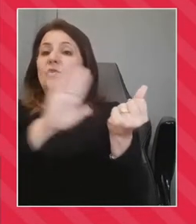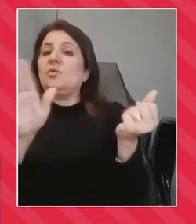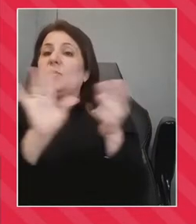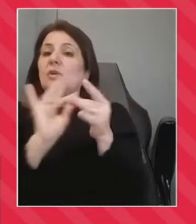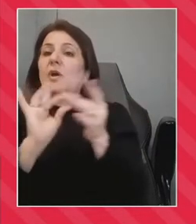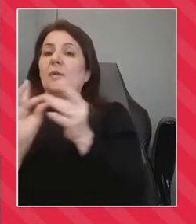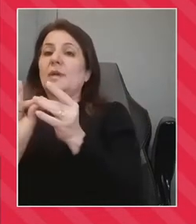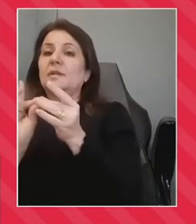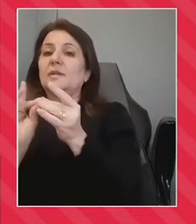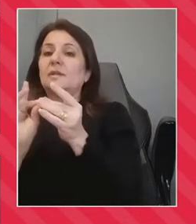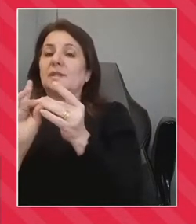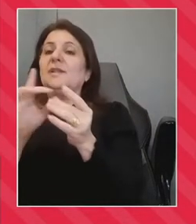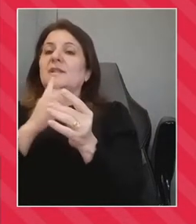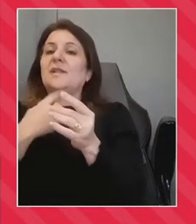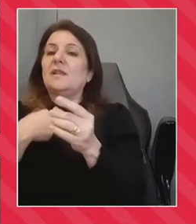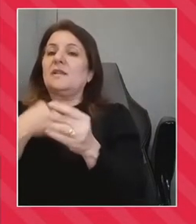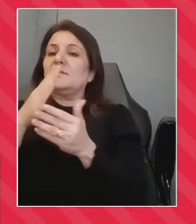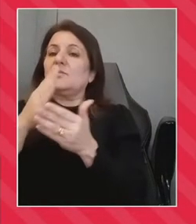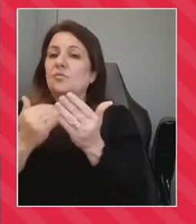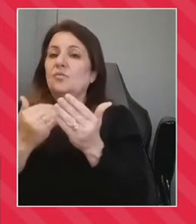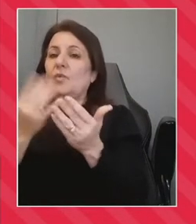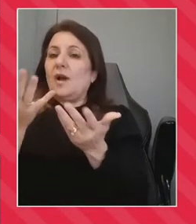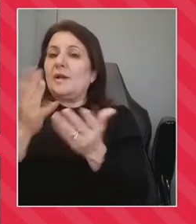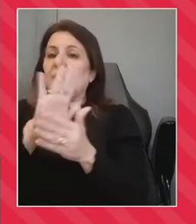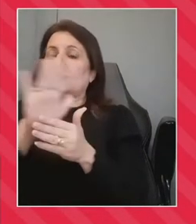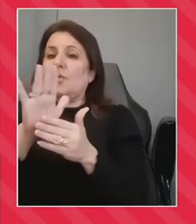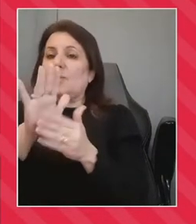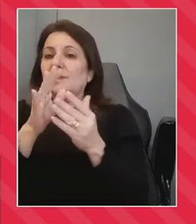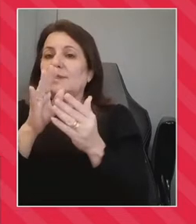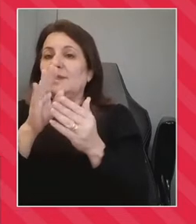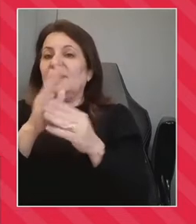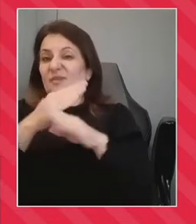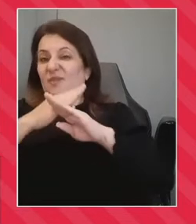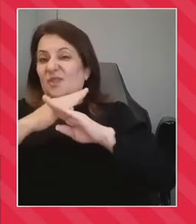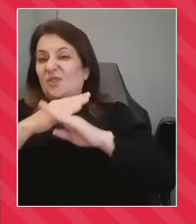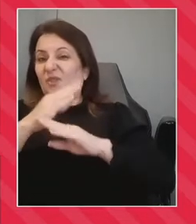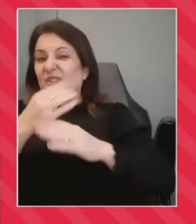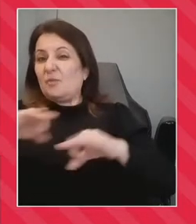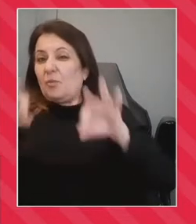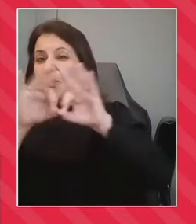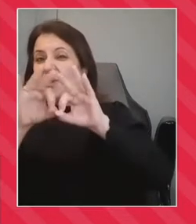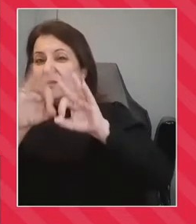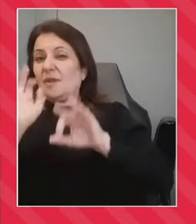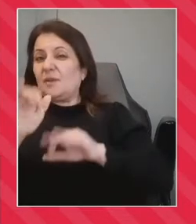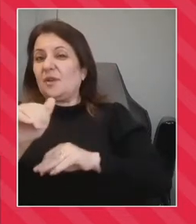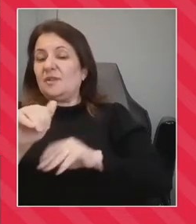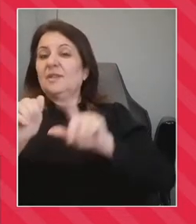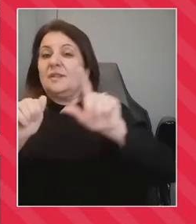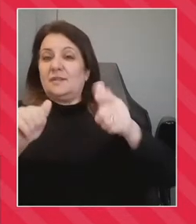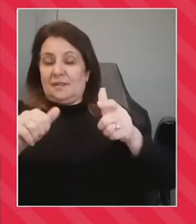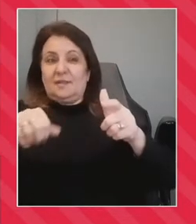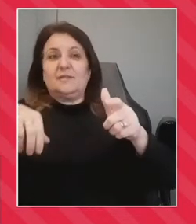why asset-based solutions are important, that would be great. So let's start with Dr. Fielding-Singh.